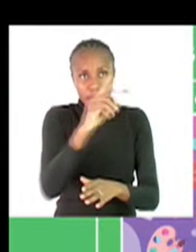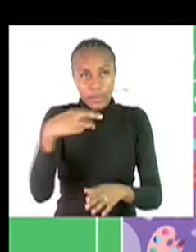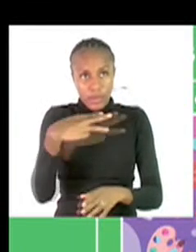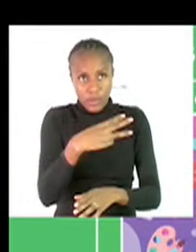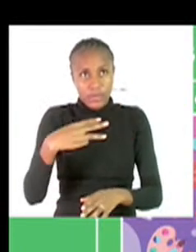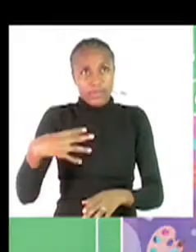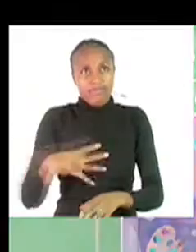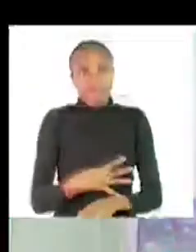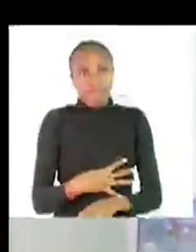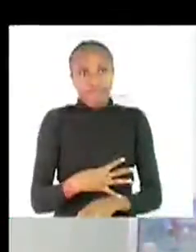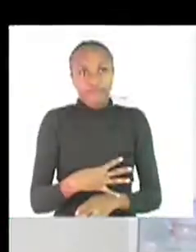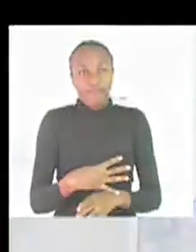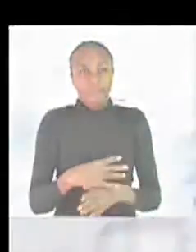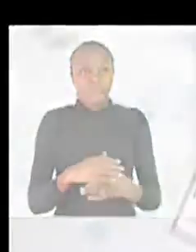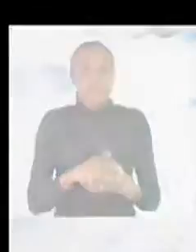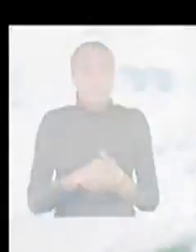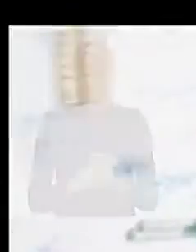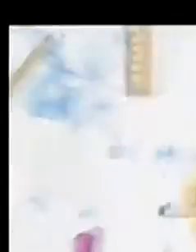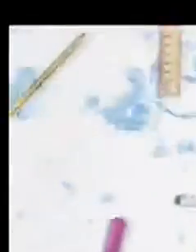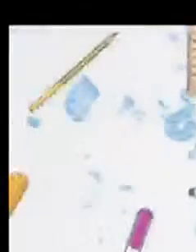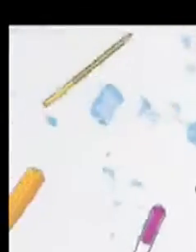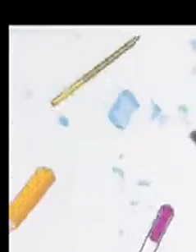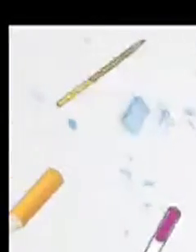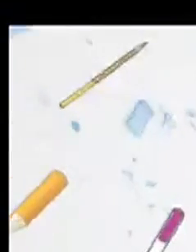and AIDS.